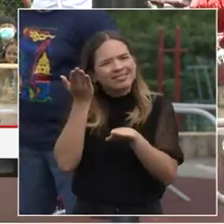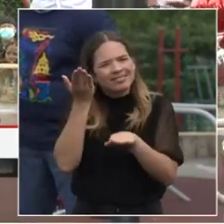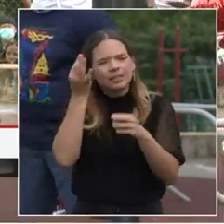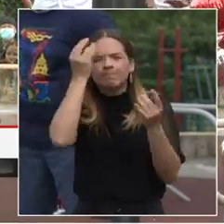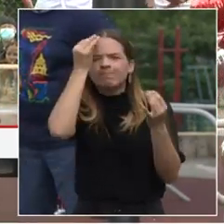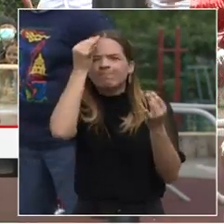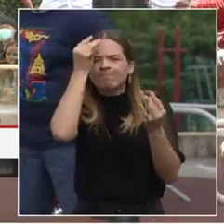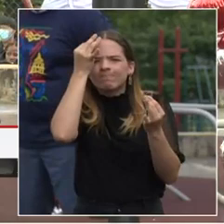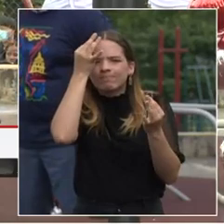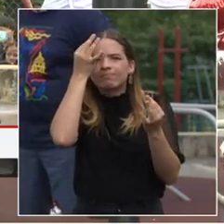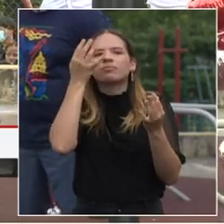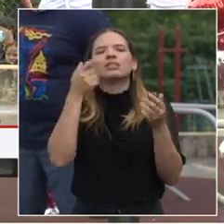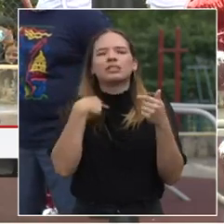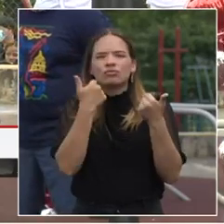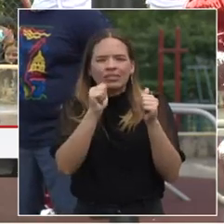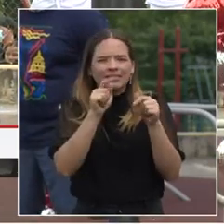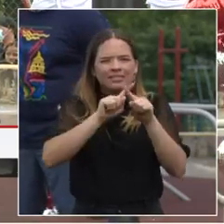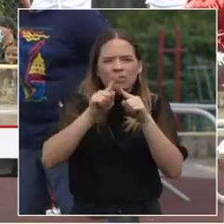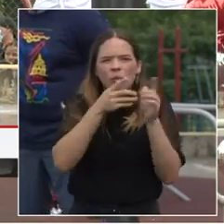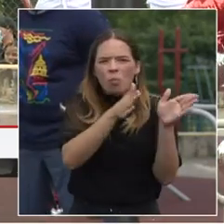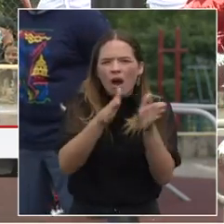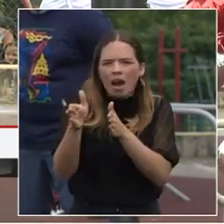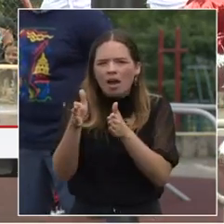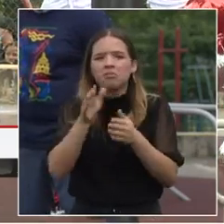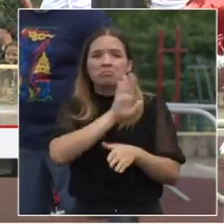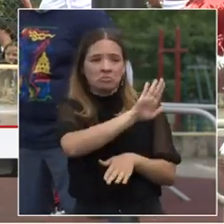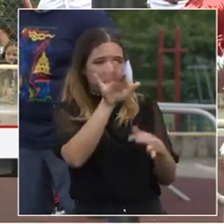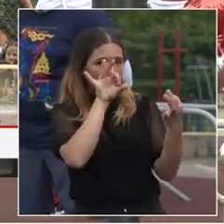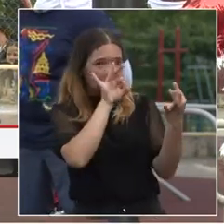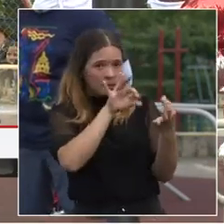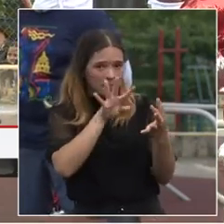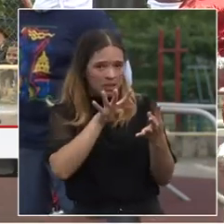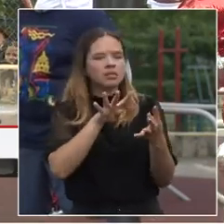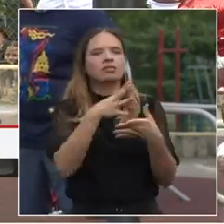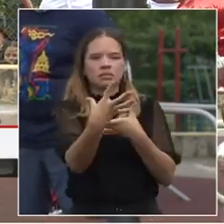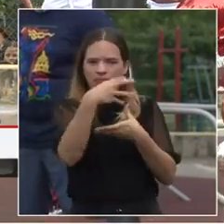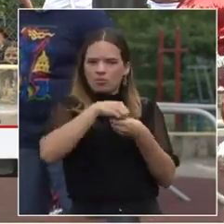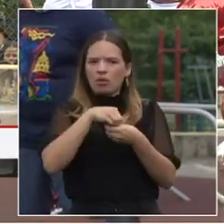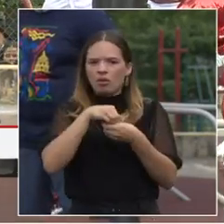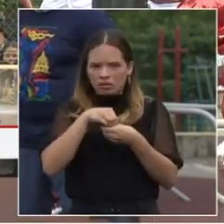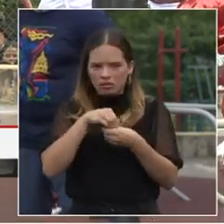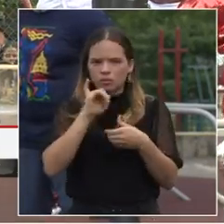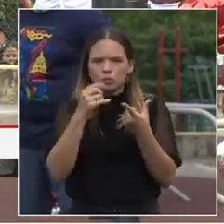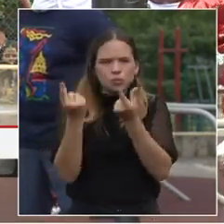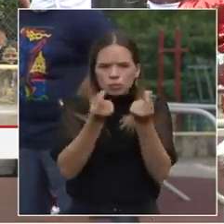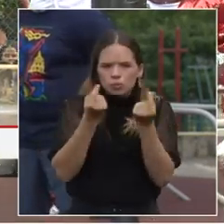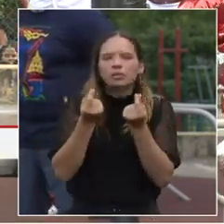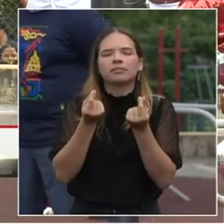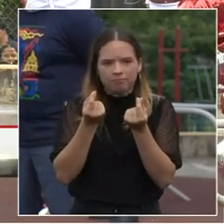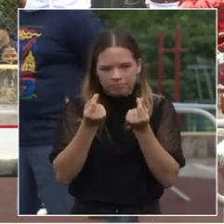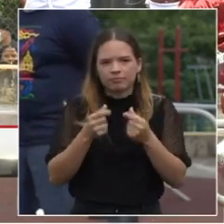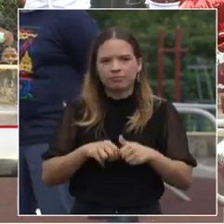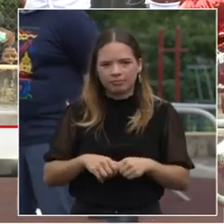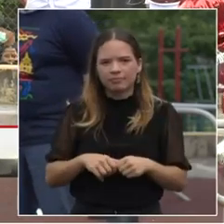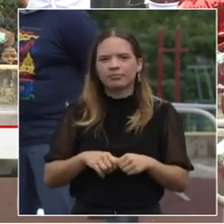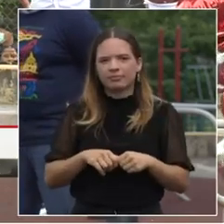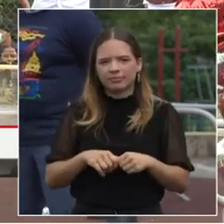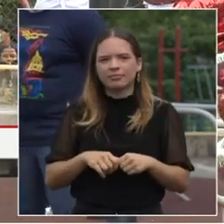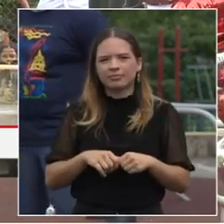that we can get your feedback and keep you engaged in what we're doing as a city.